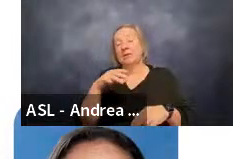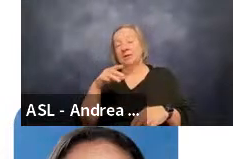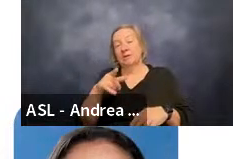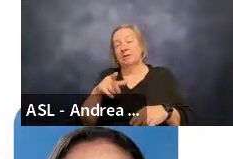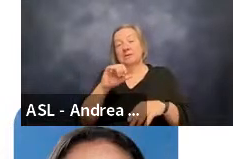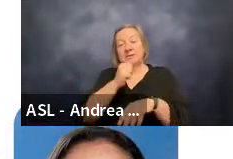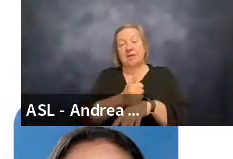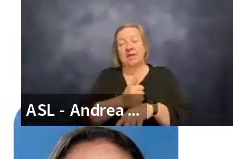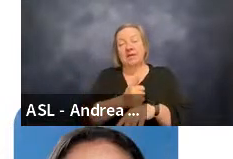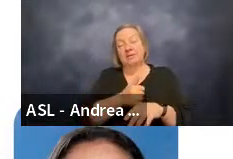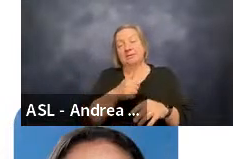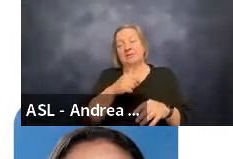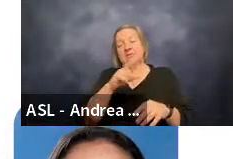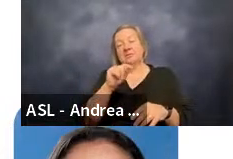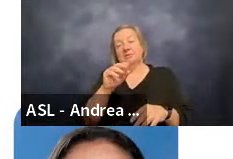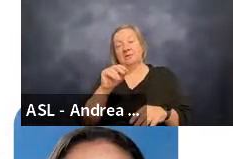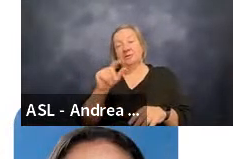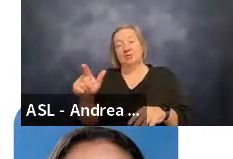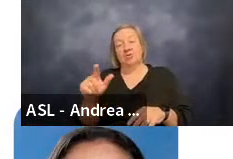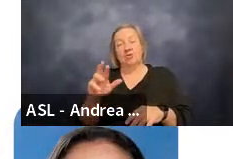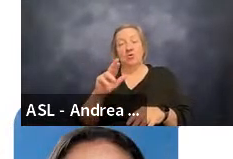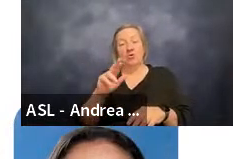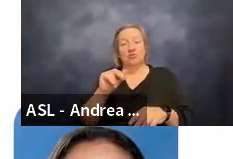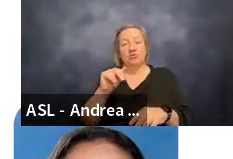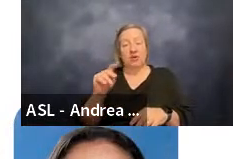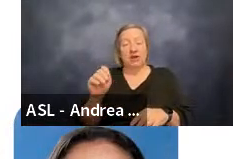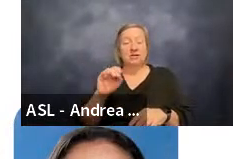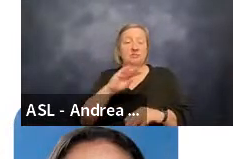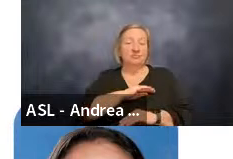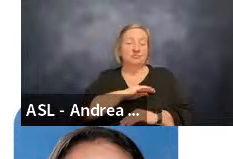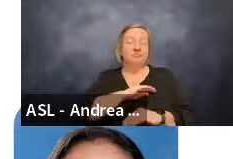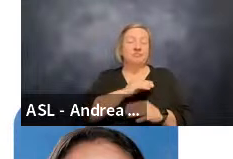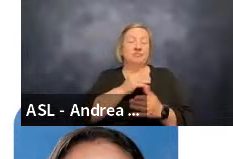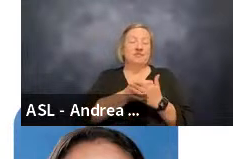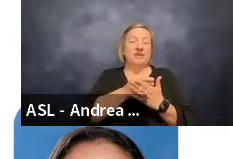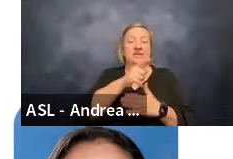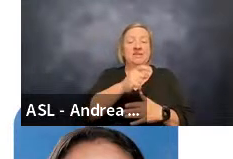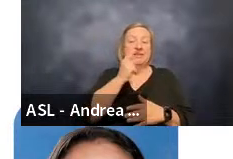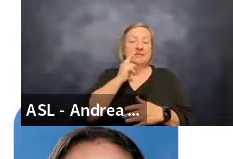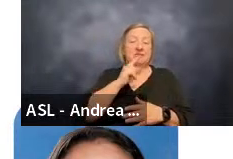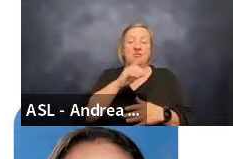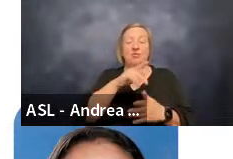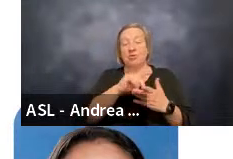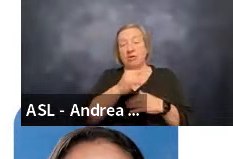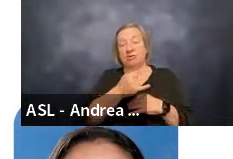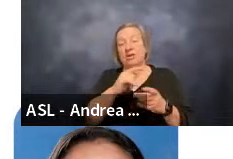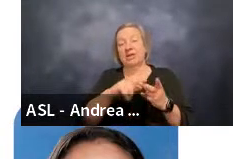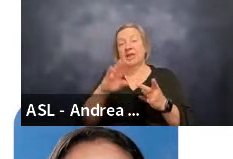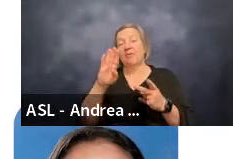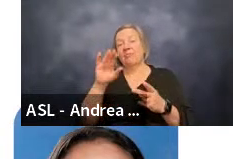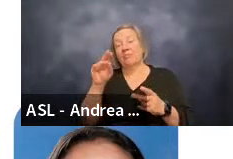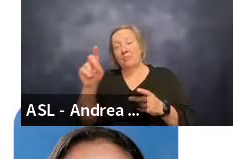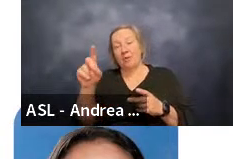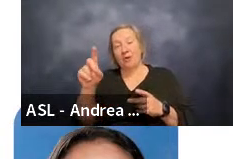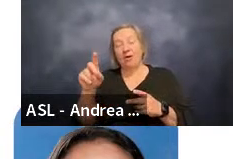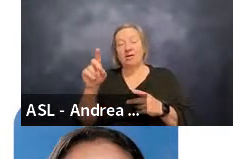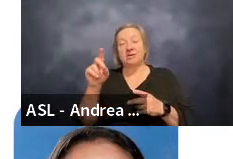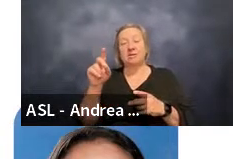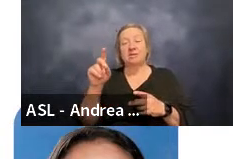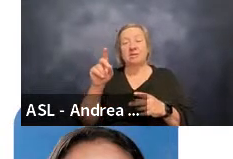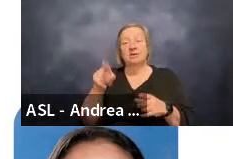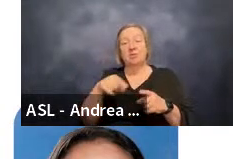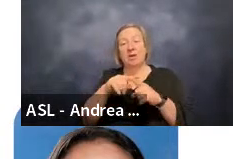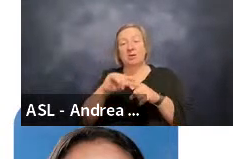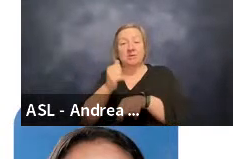the toll rates to meet the funding needs for the project, and particularly the bond covenants that are going to be set when we issue debt on